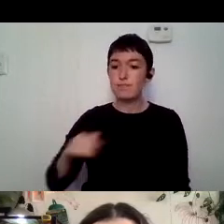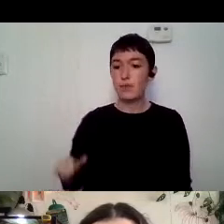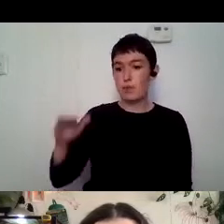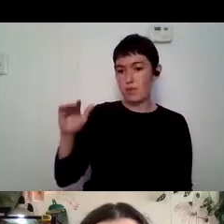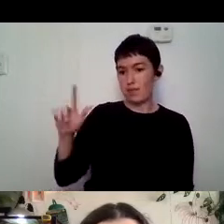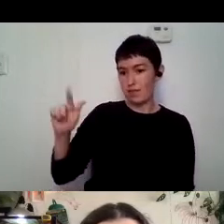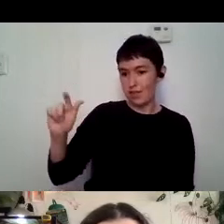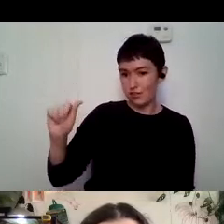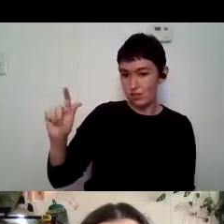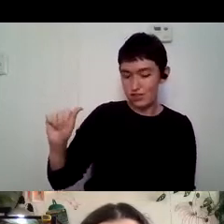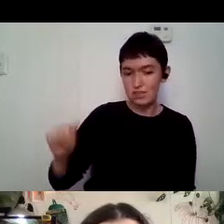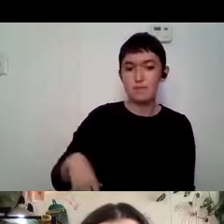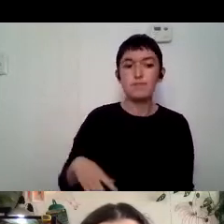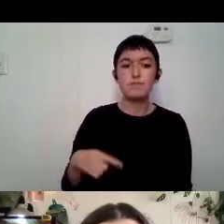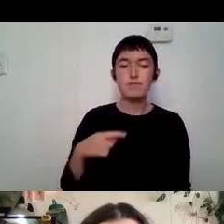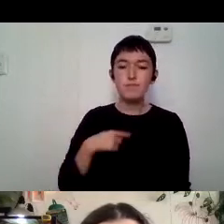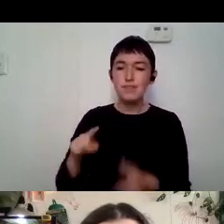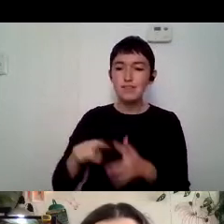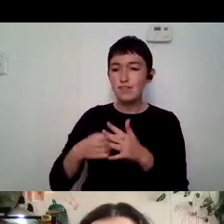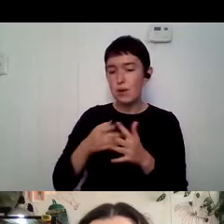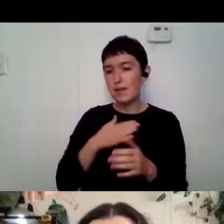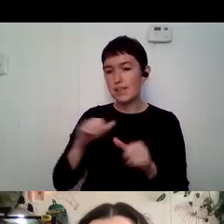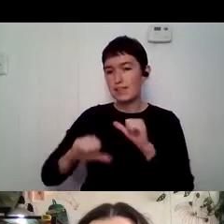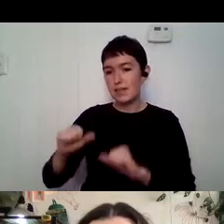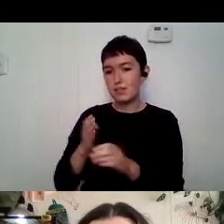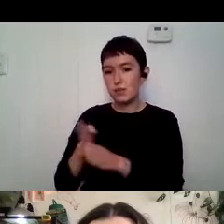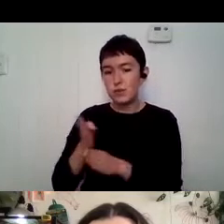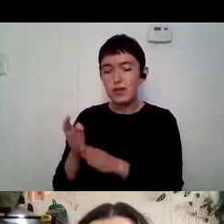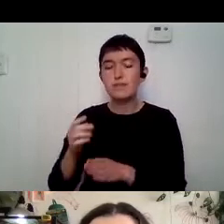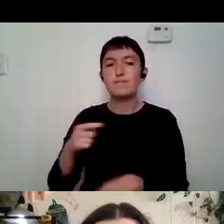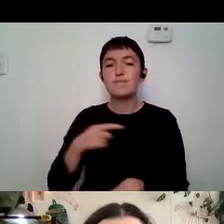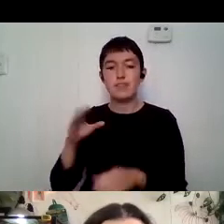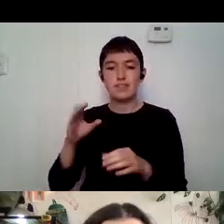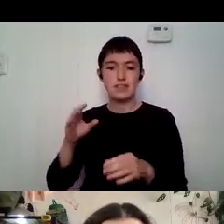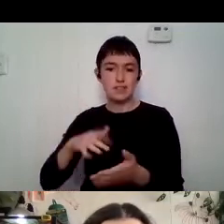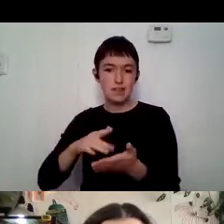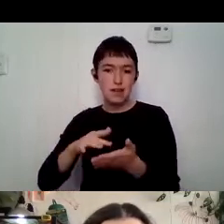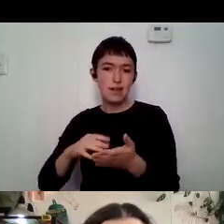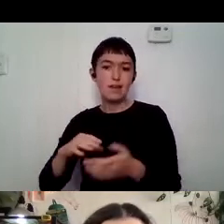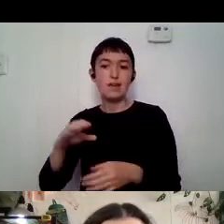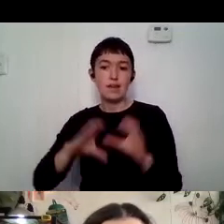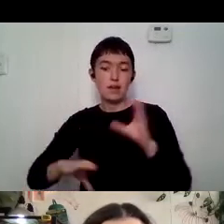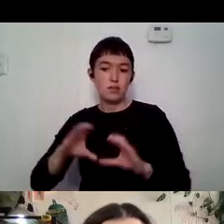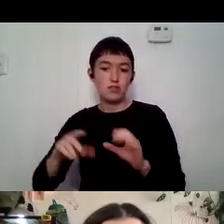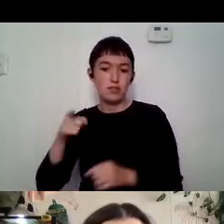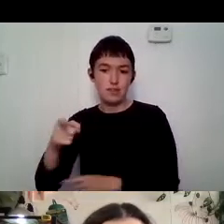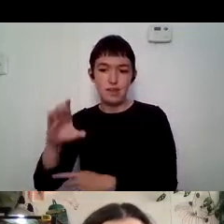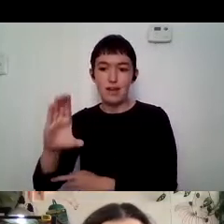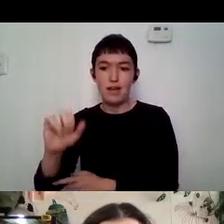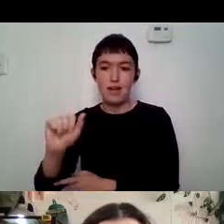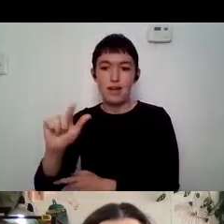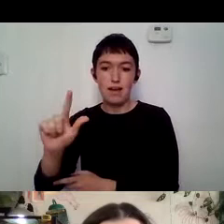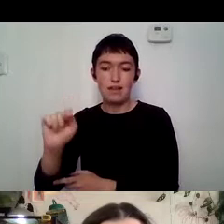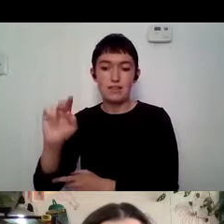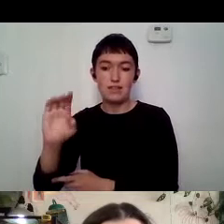got started in my scientific career when I went to study chemistry at Caltech. So this was between 2009 and 2013. I got my